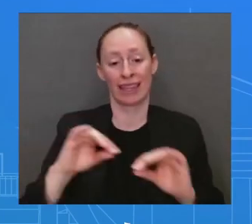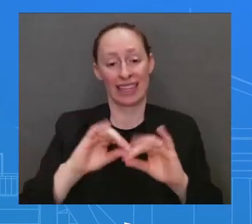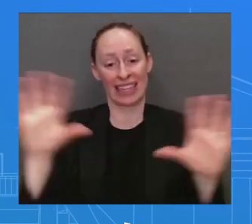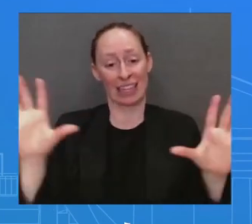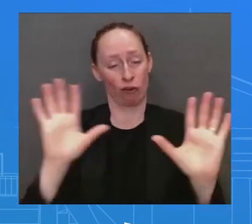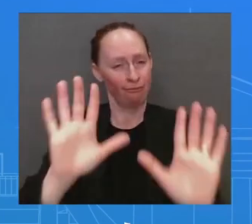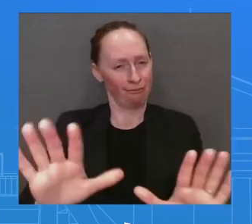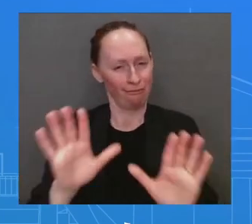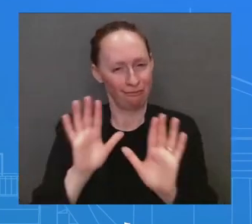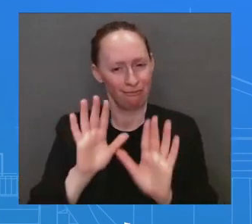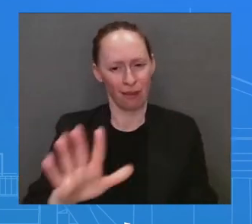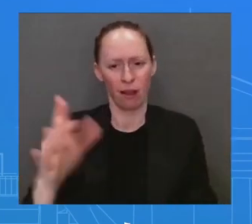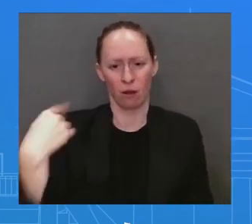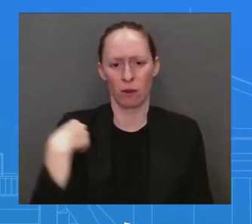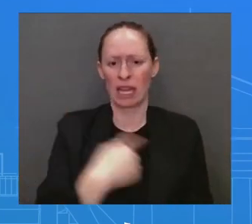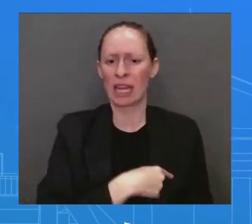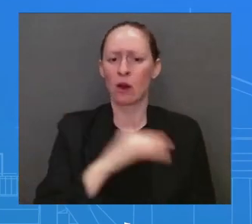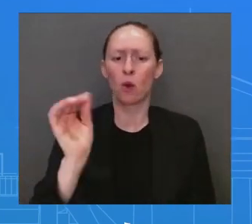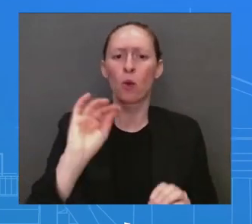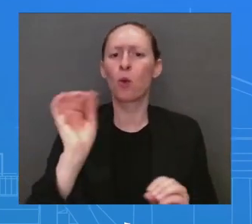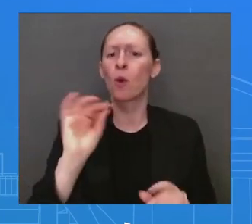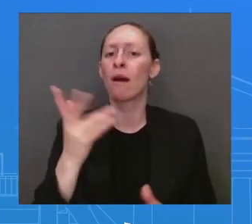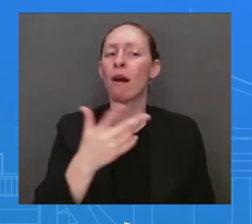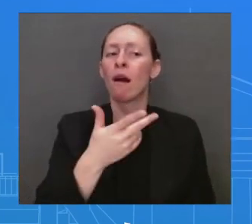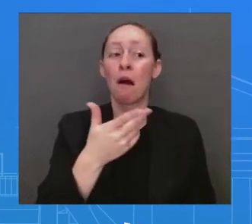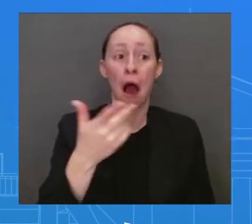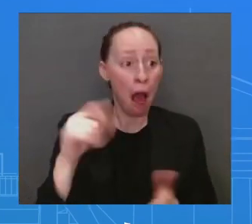to Iran's complicity. Their support for